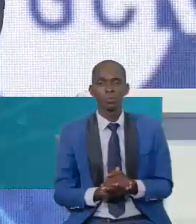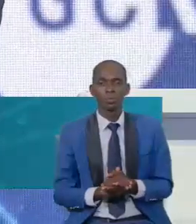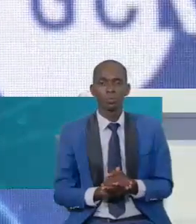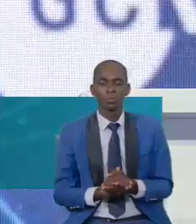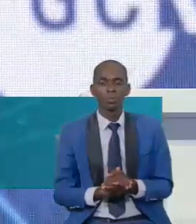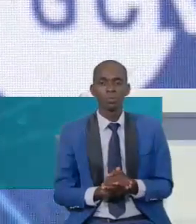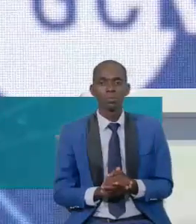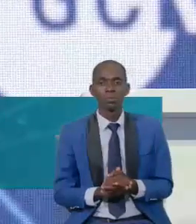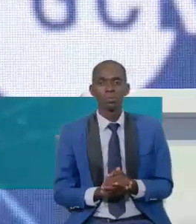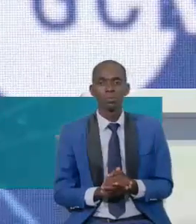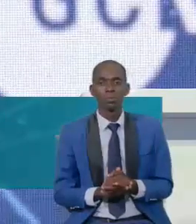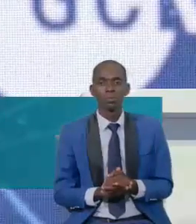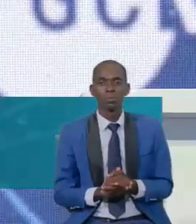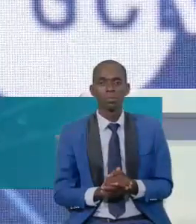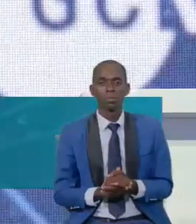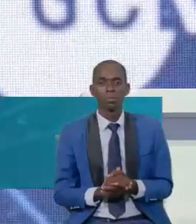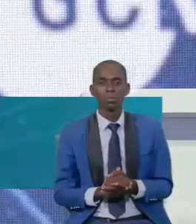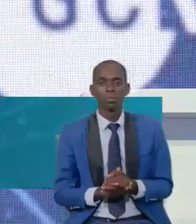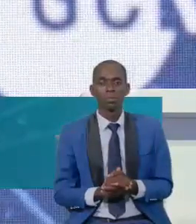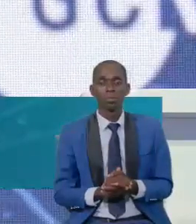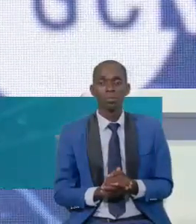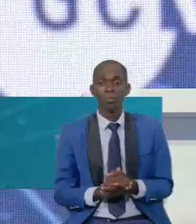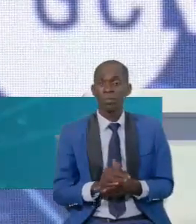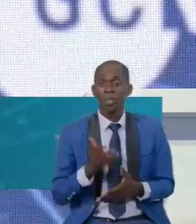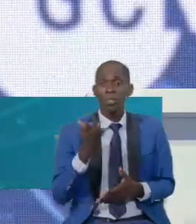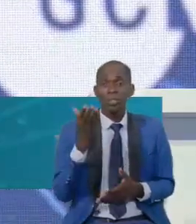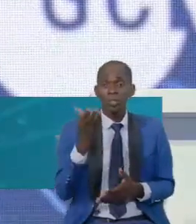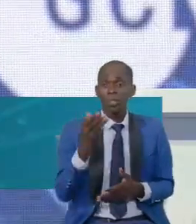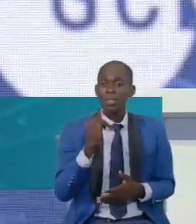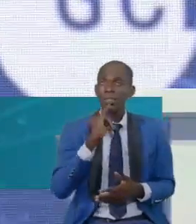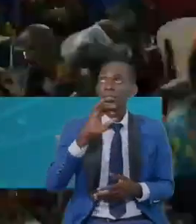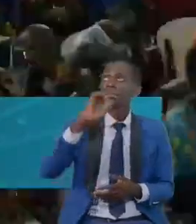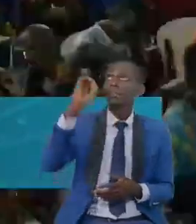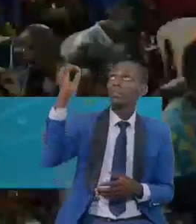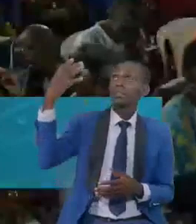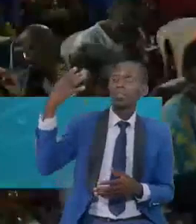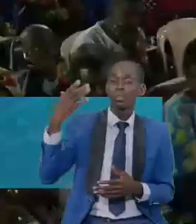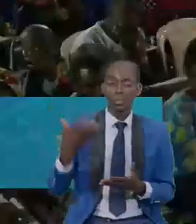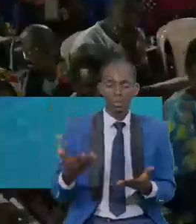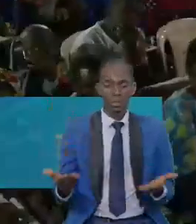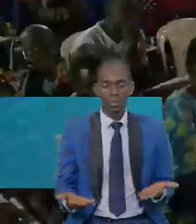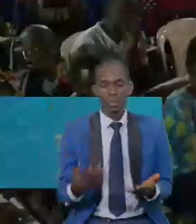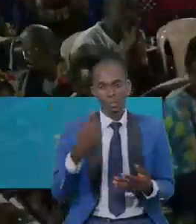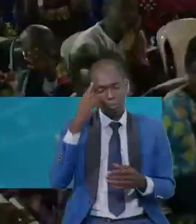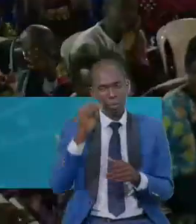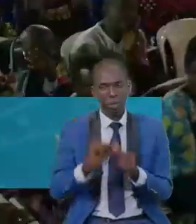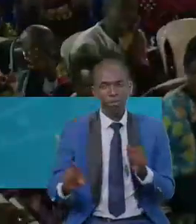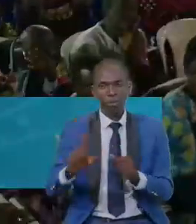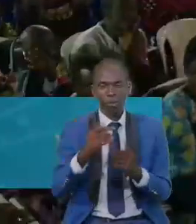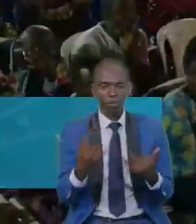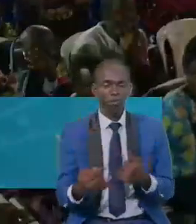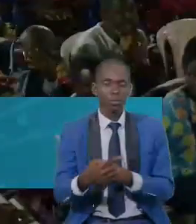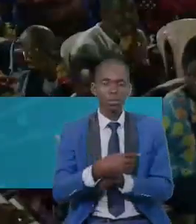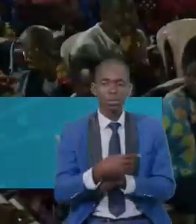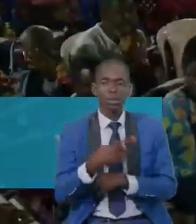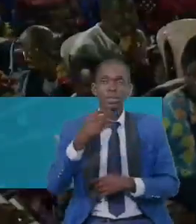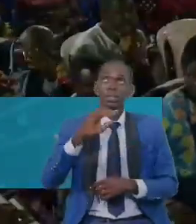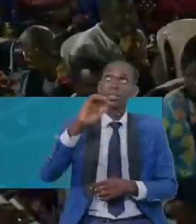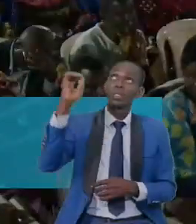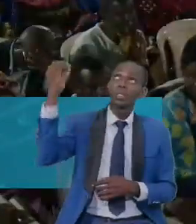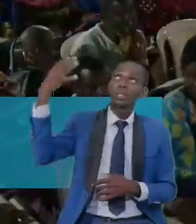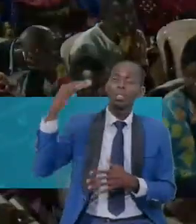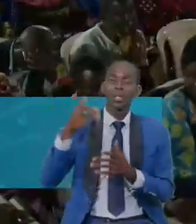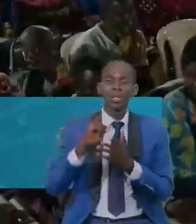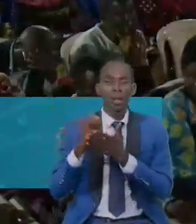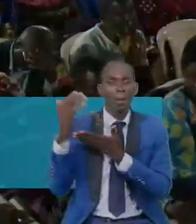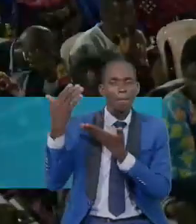people. There's grace available for everyone today. The grace that brings the peace of